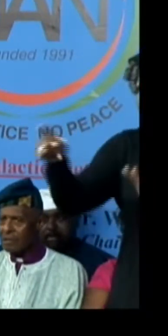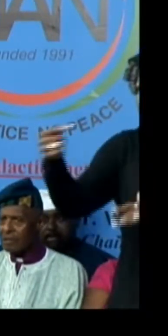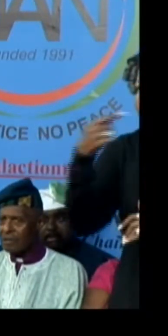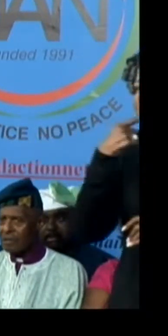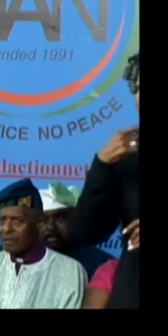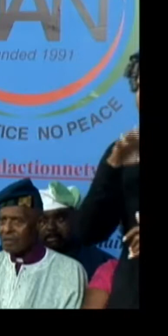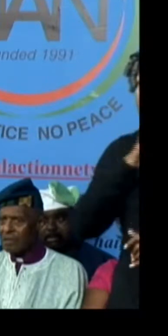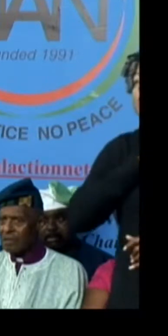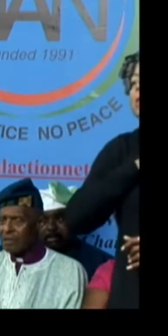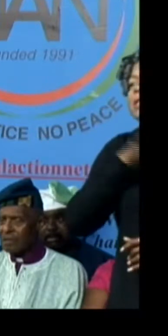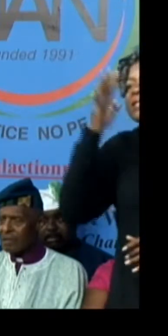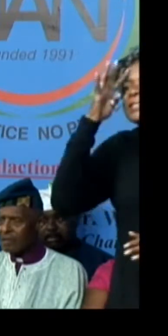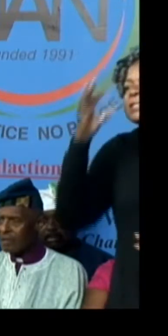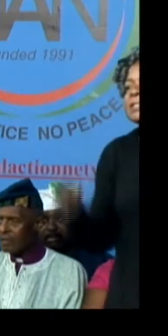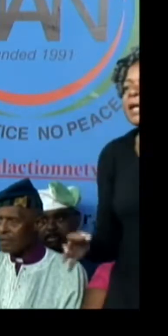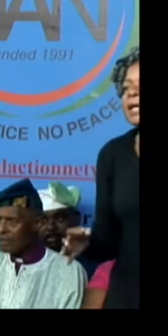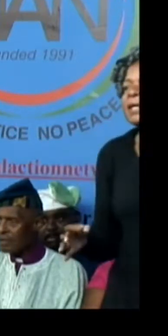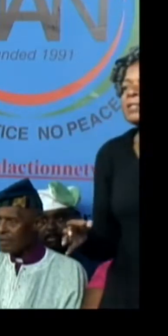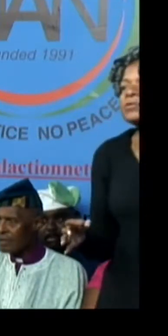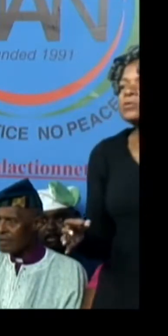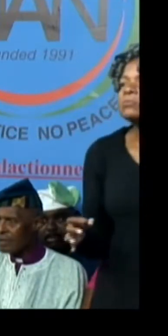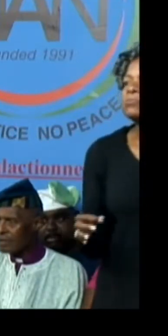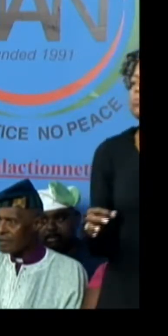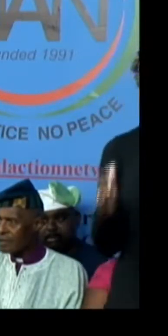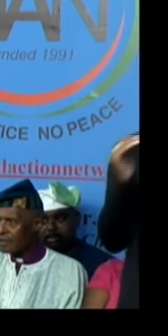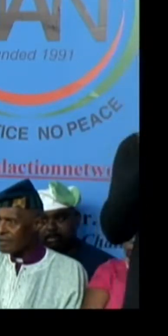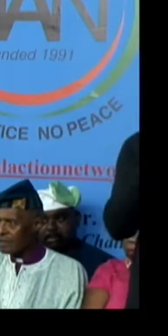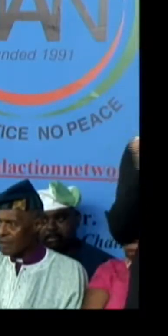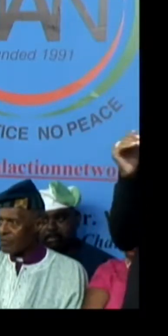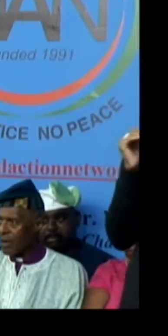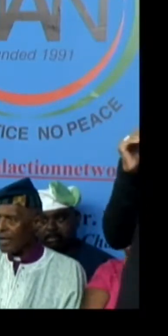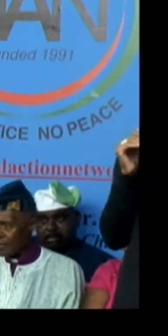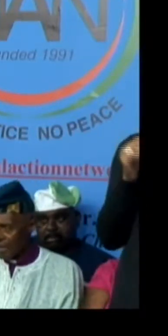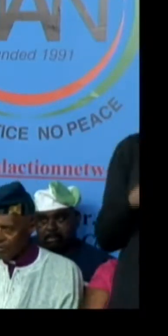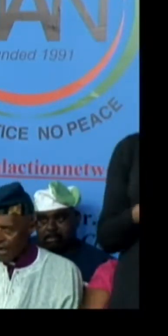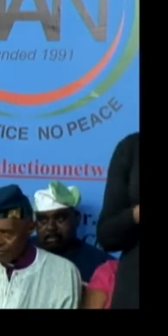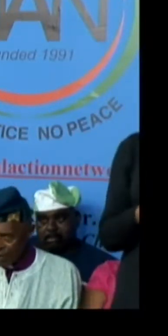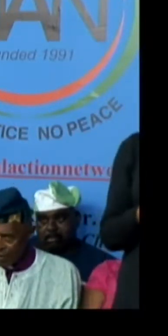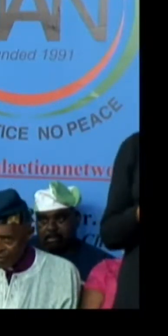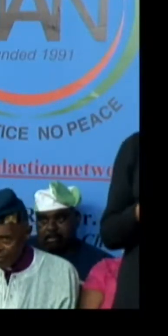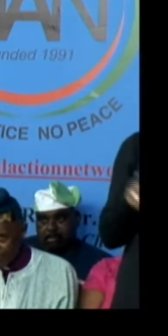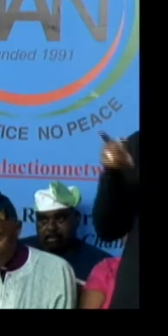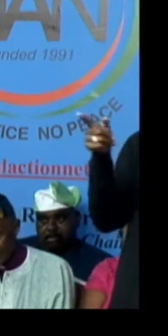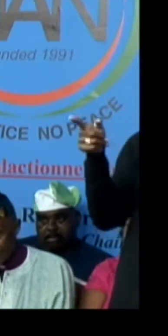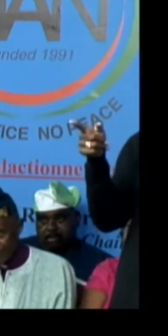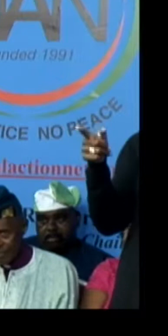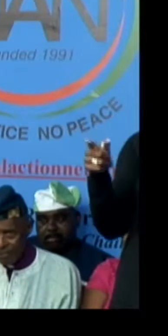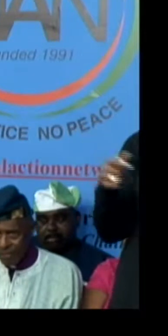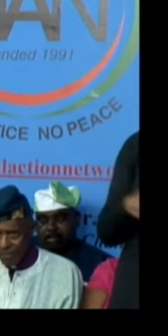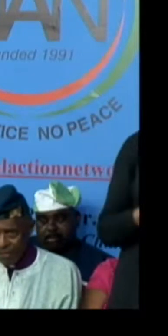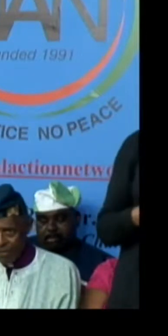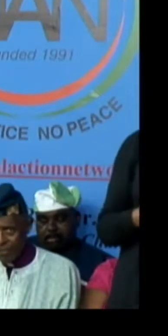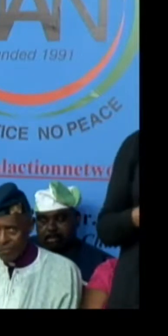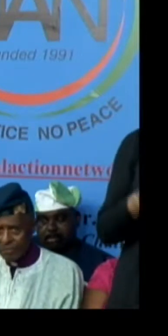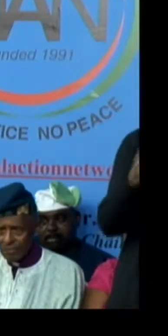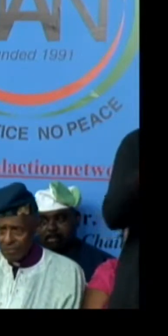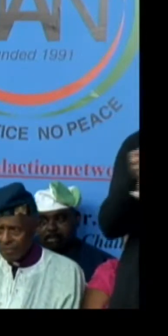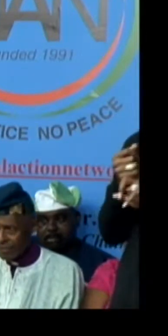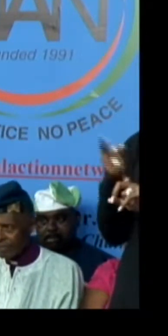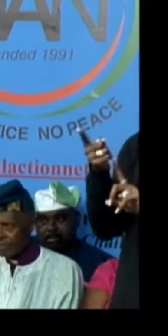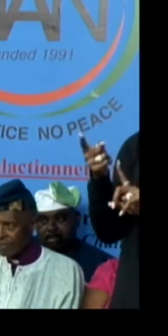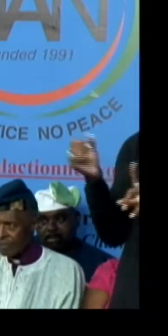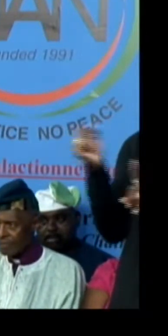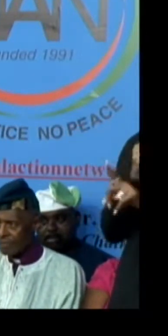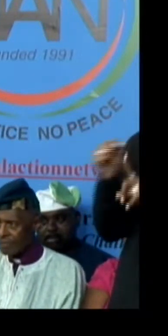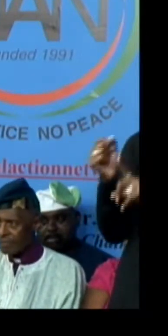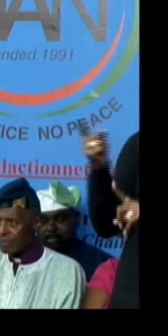spot. That is not why we have a criminal justice system. But then on top of that, what was